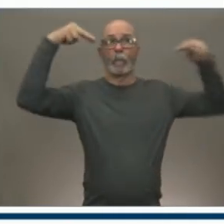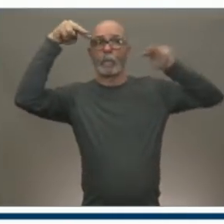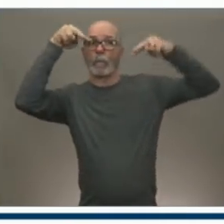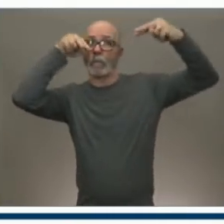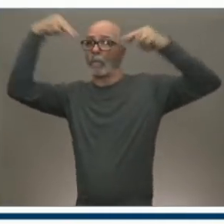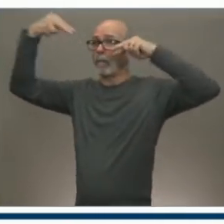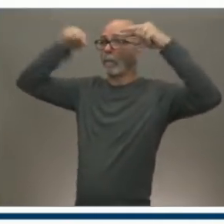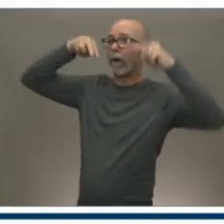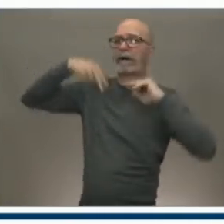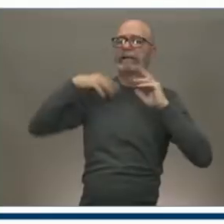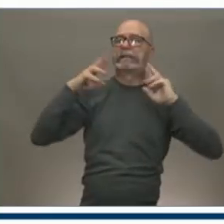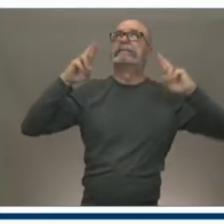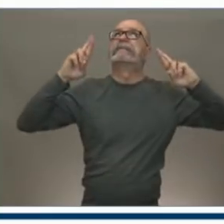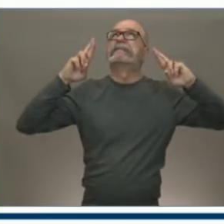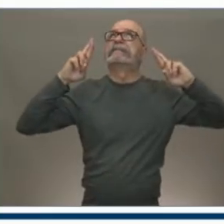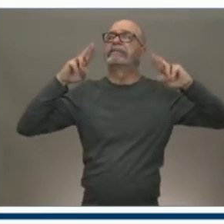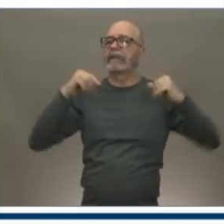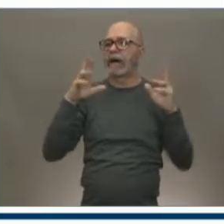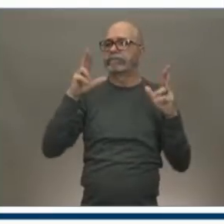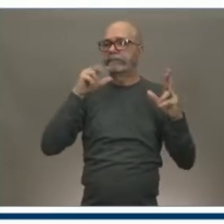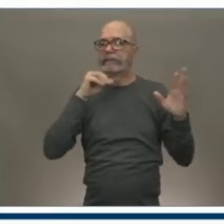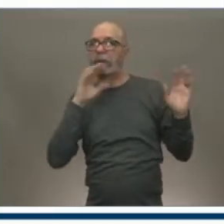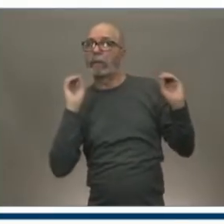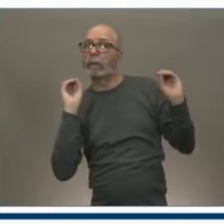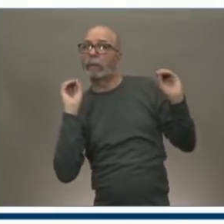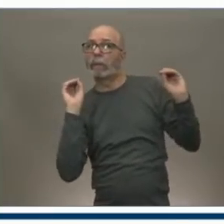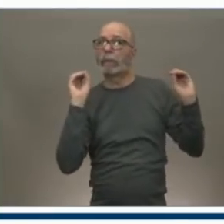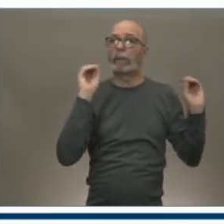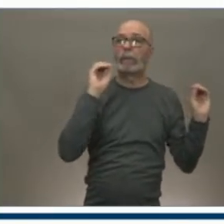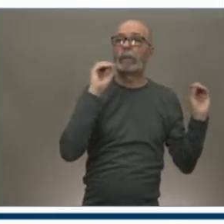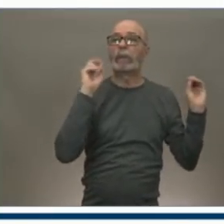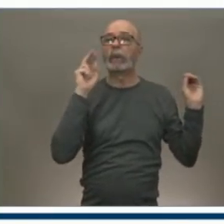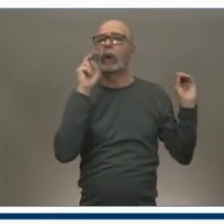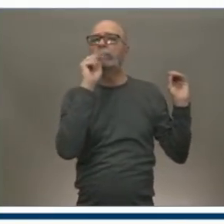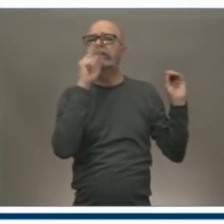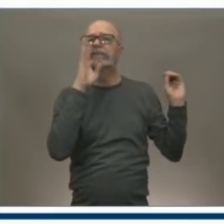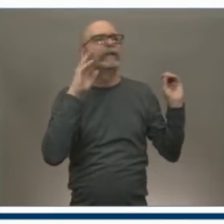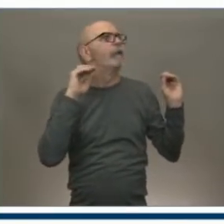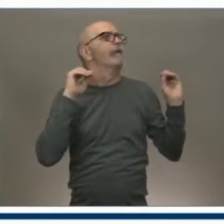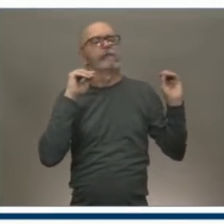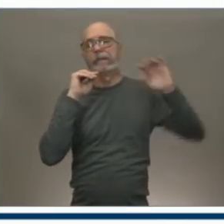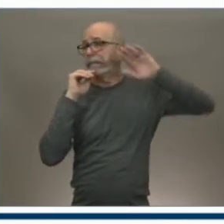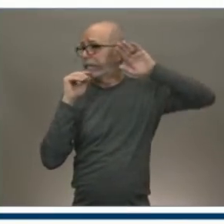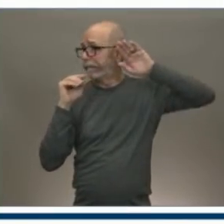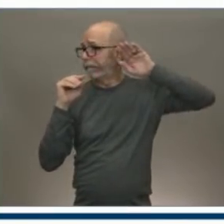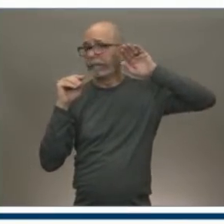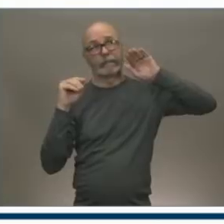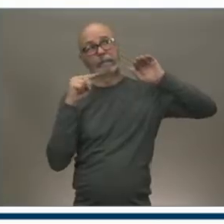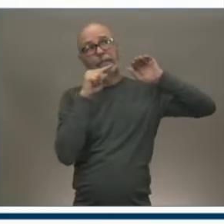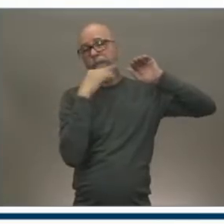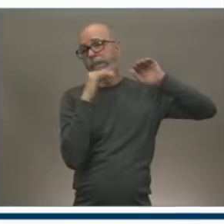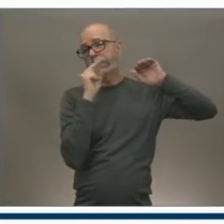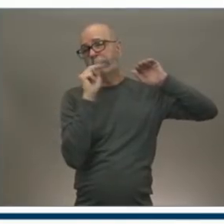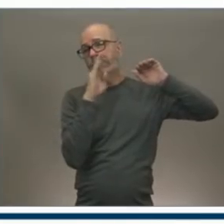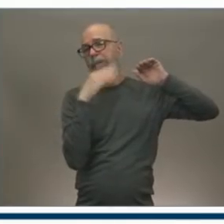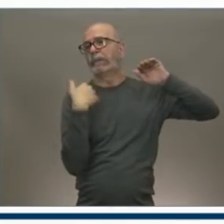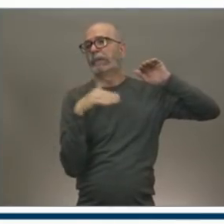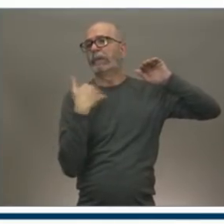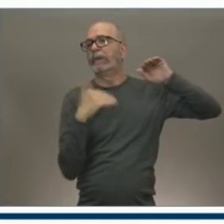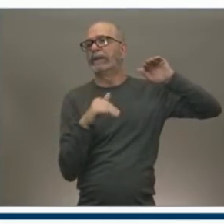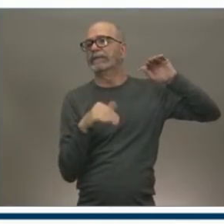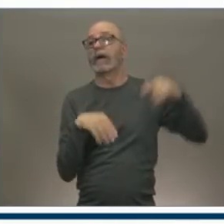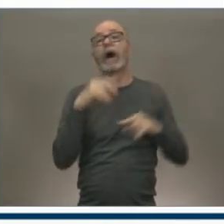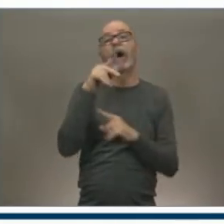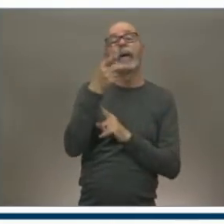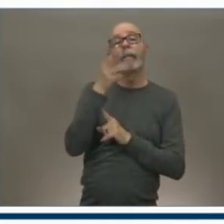praying that our Atlantic Canadian friends in New Brunswick and Premier Higgs and his team